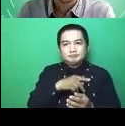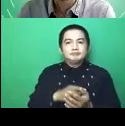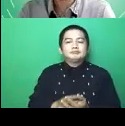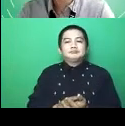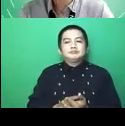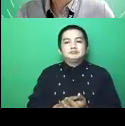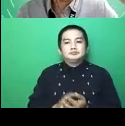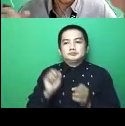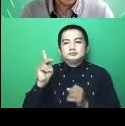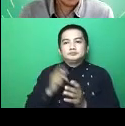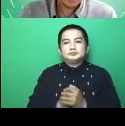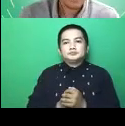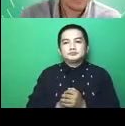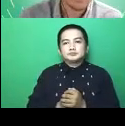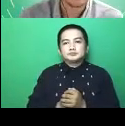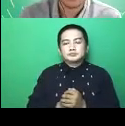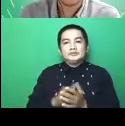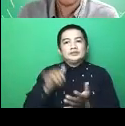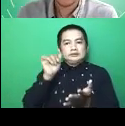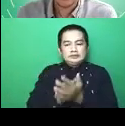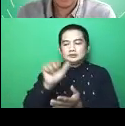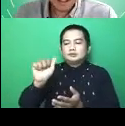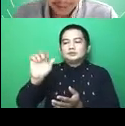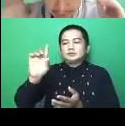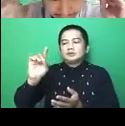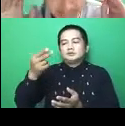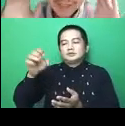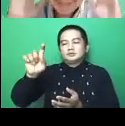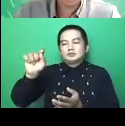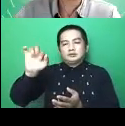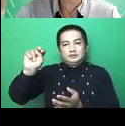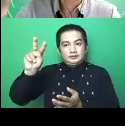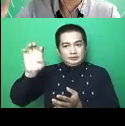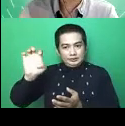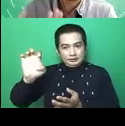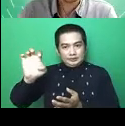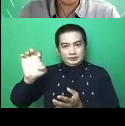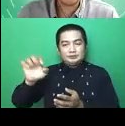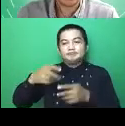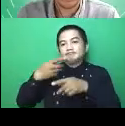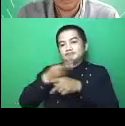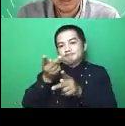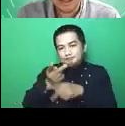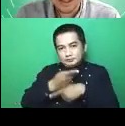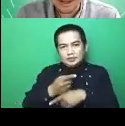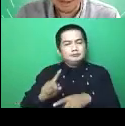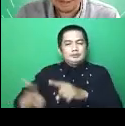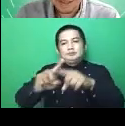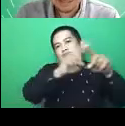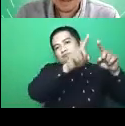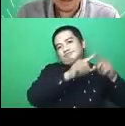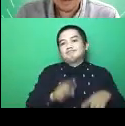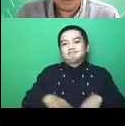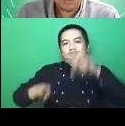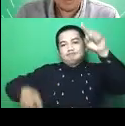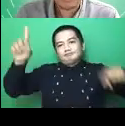Okay, so that's it for additive manufacturing. And again, it may seem very confusing, like there's so many different kinds. But the